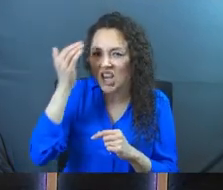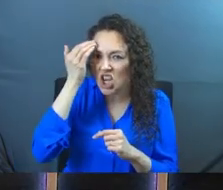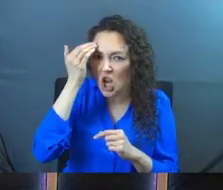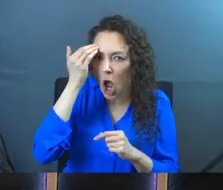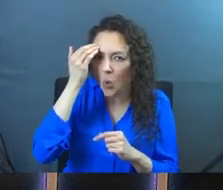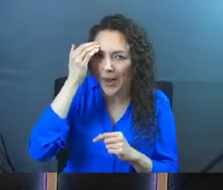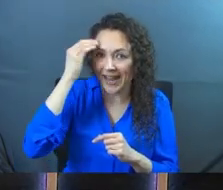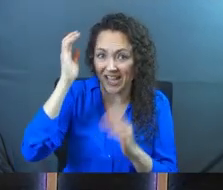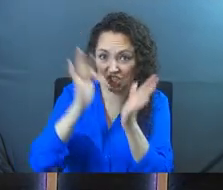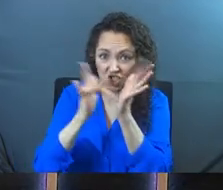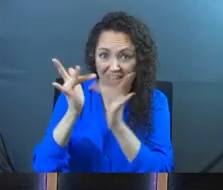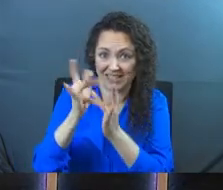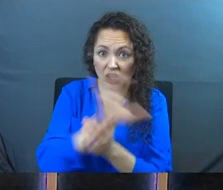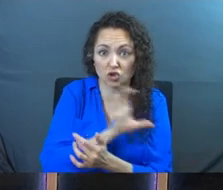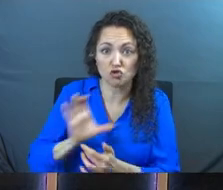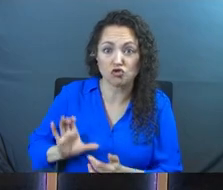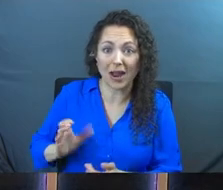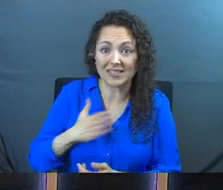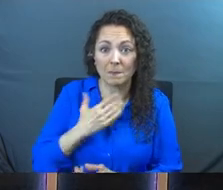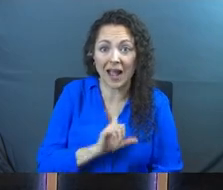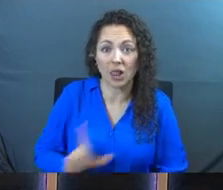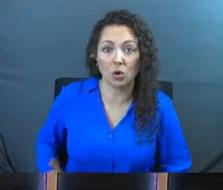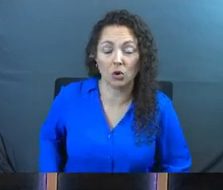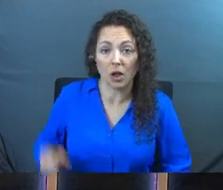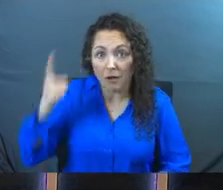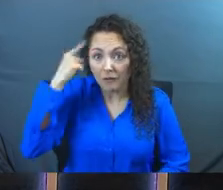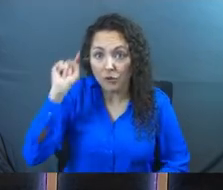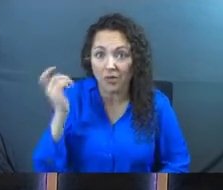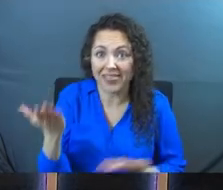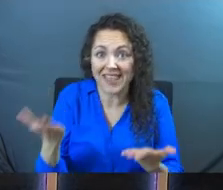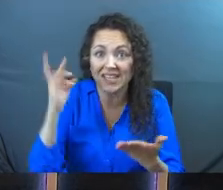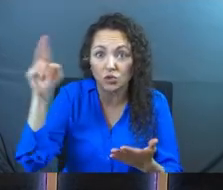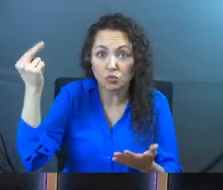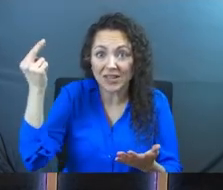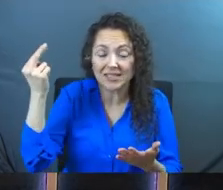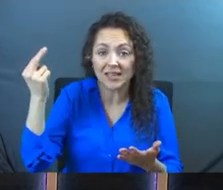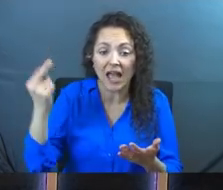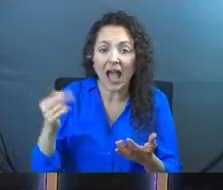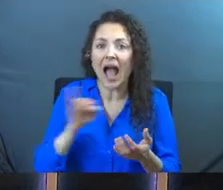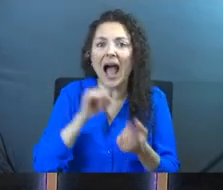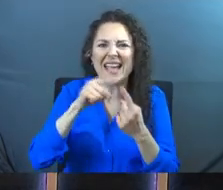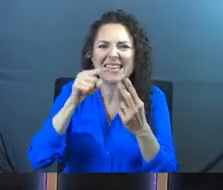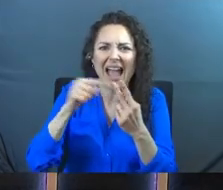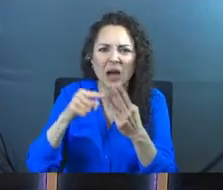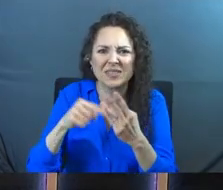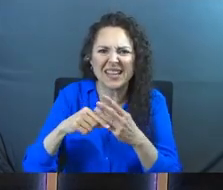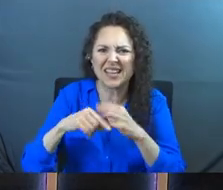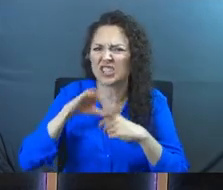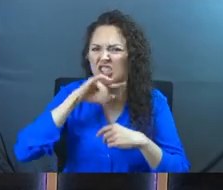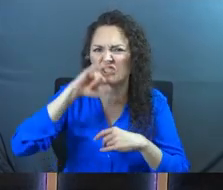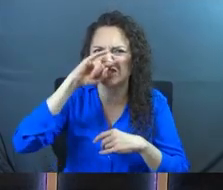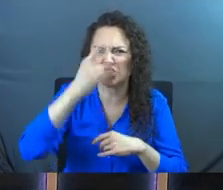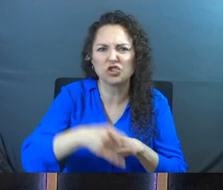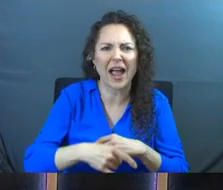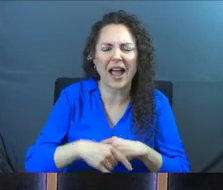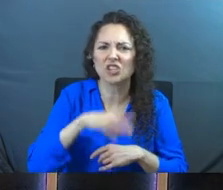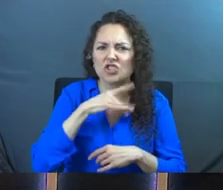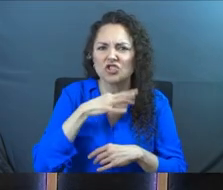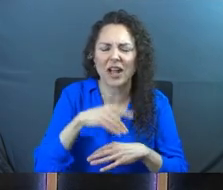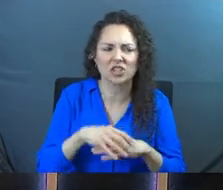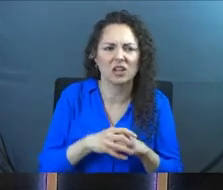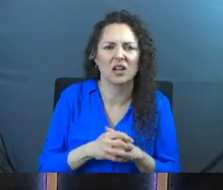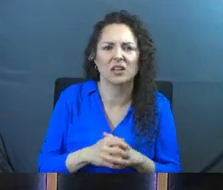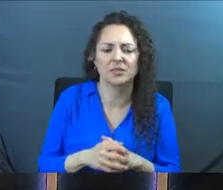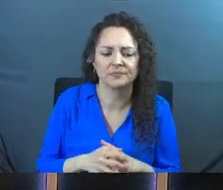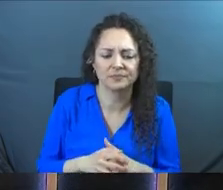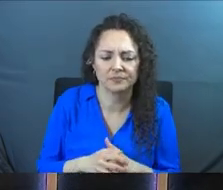Christ my Lord. That is worth everything to me. For this sake, I have discarded everything else, counting it as garbage, which like the word there is a